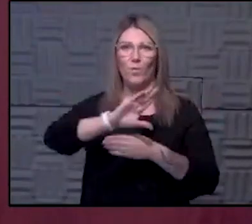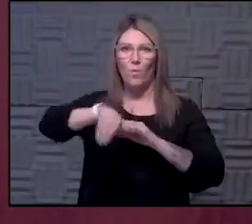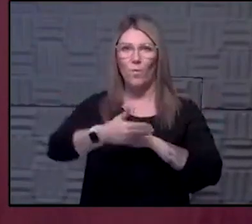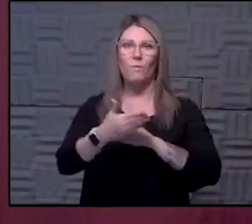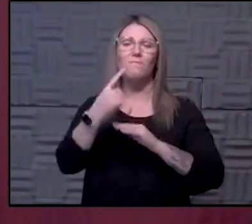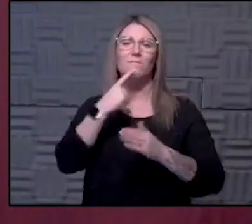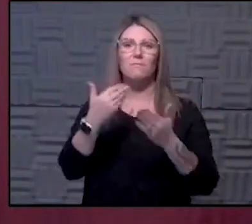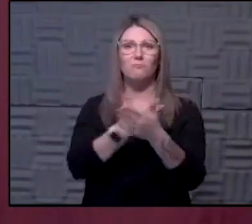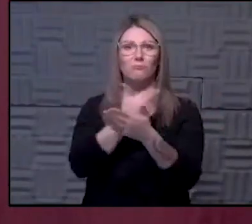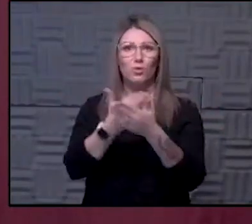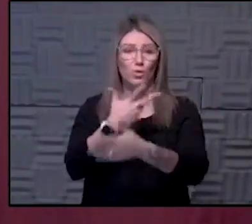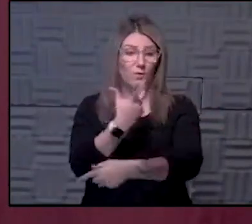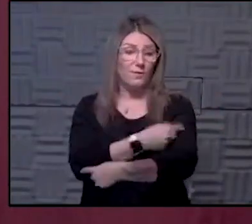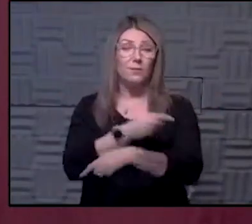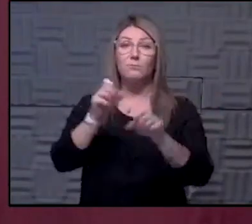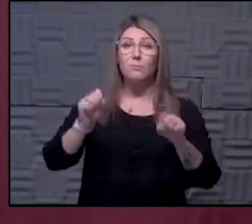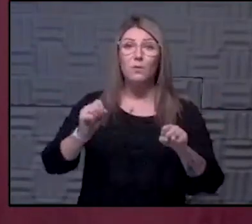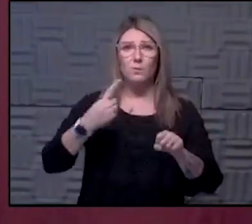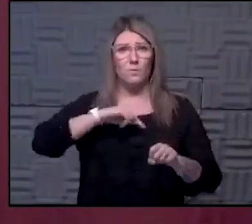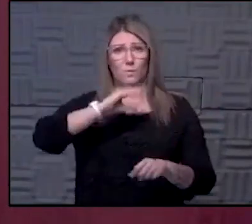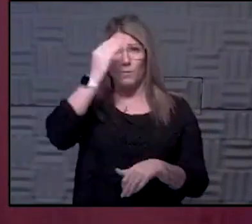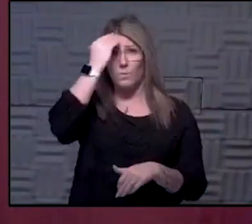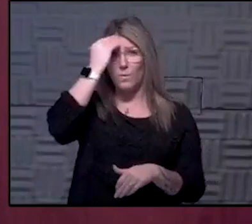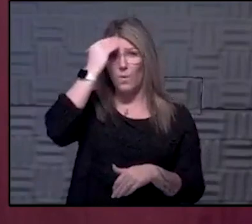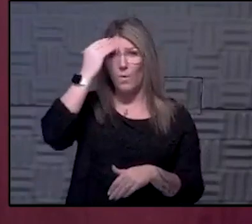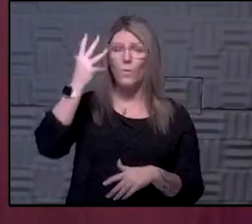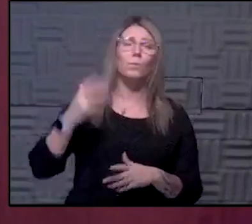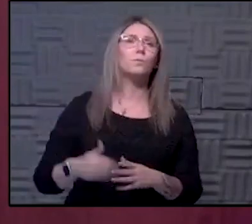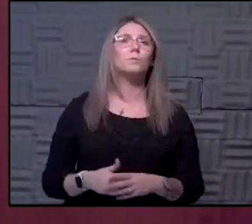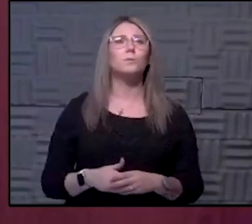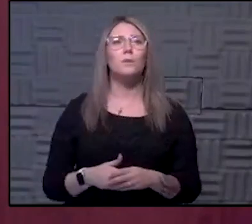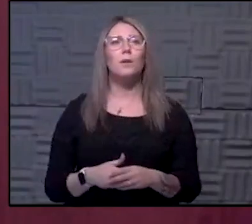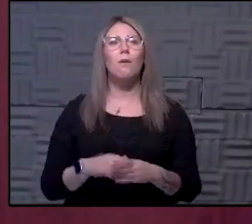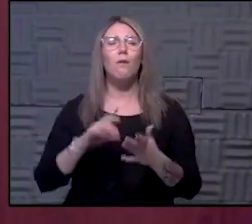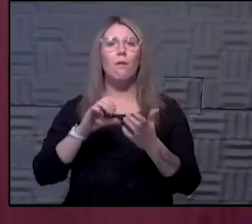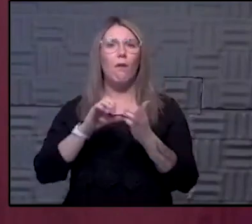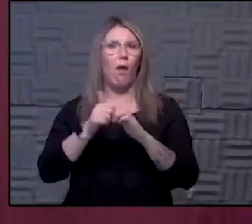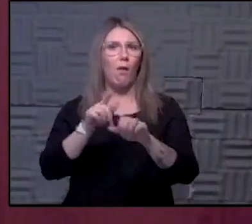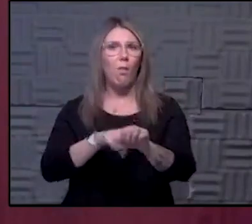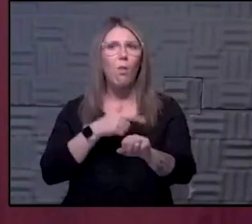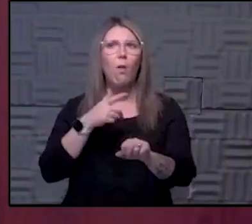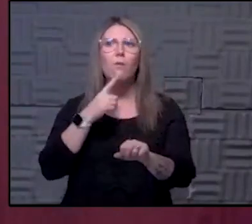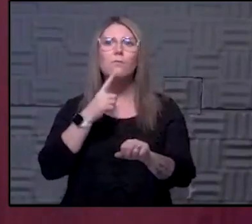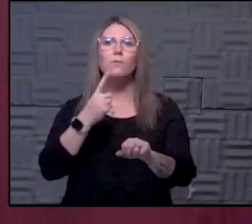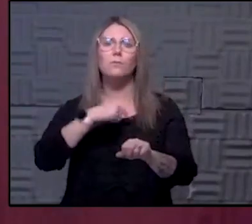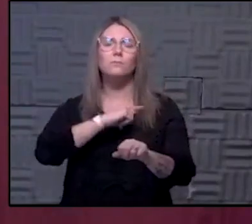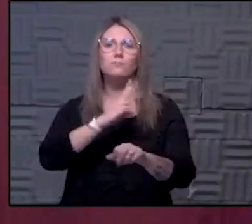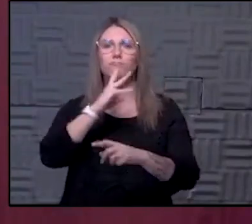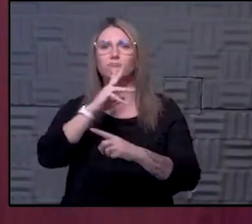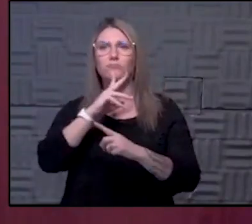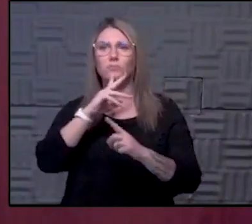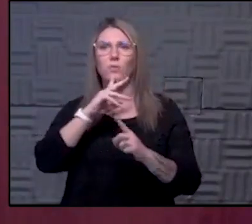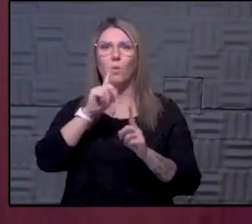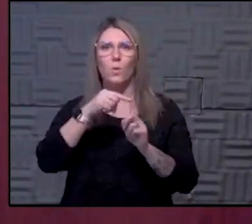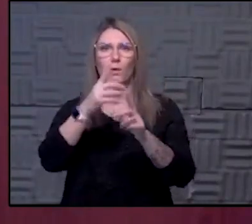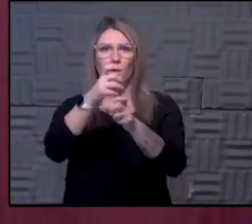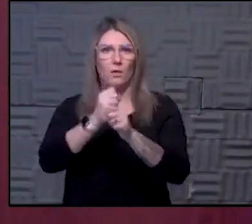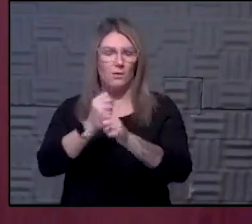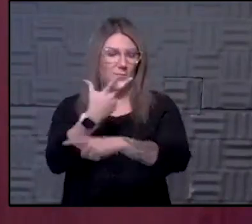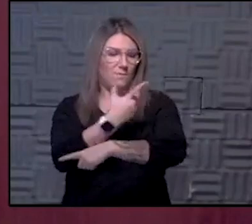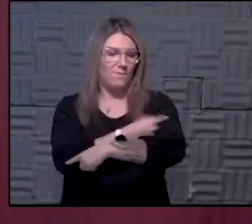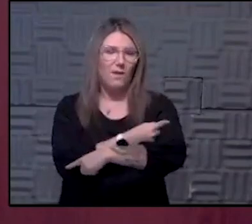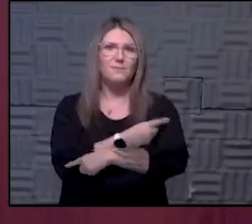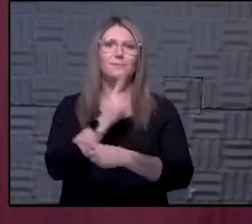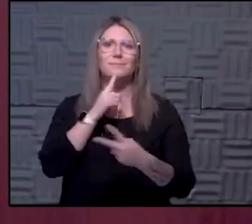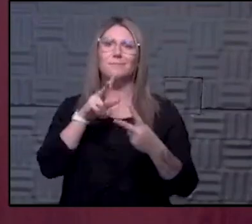a possibility. Do we know about how long? Because we talked about how long when you get the vaccines right now with Moderna and